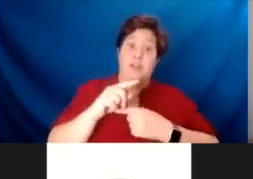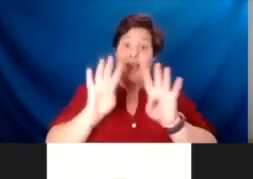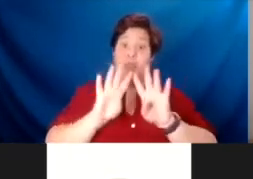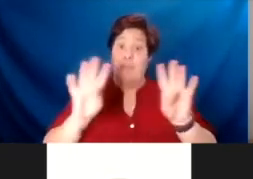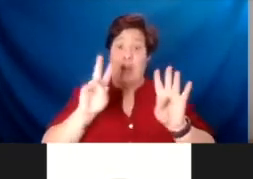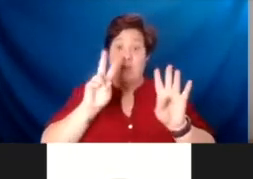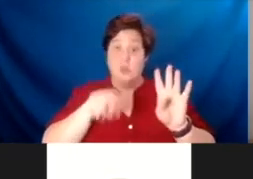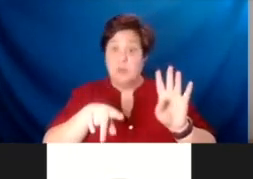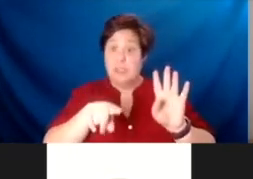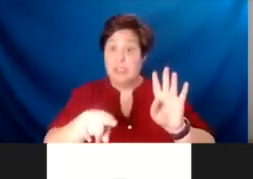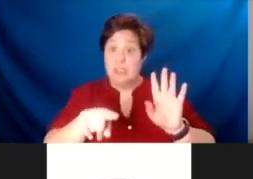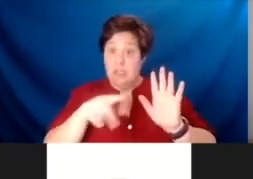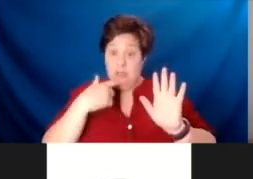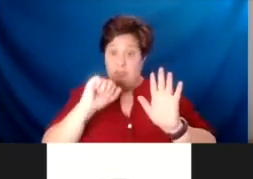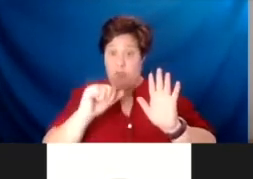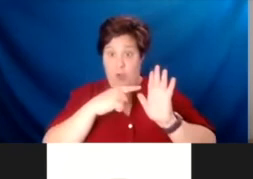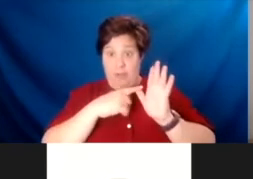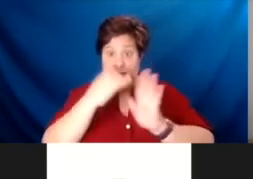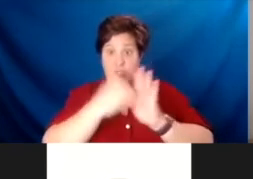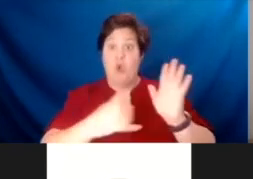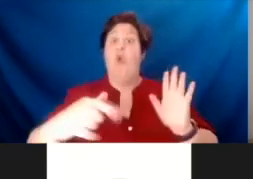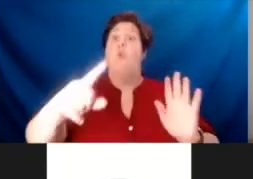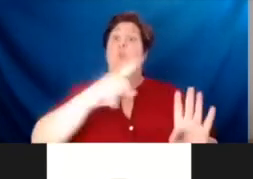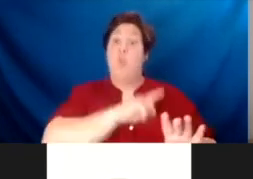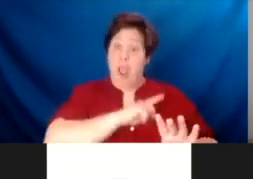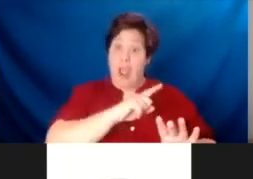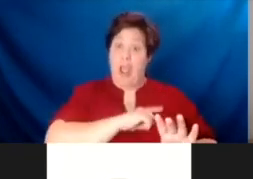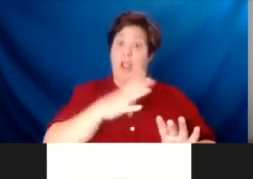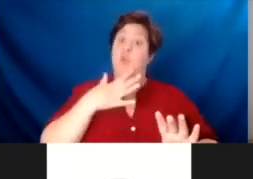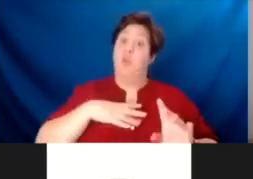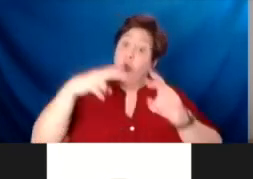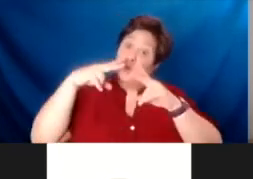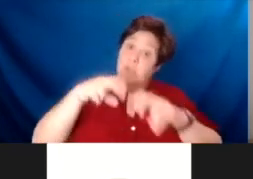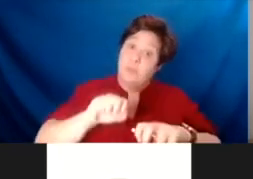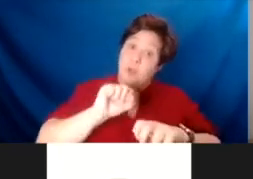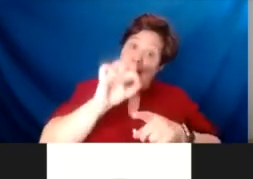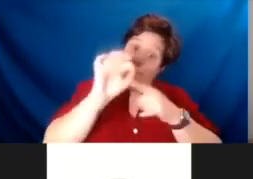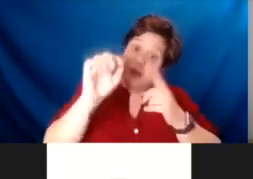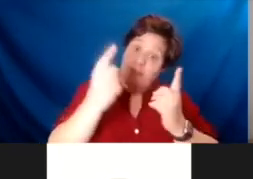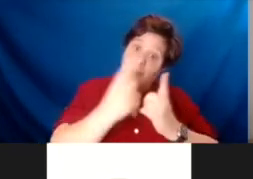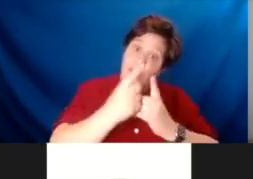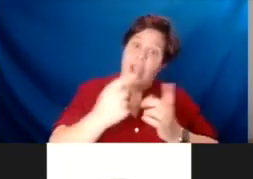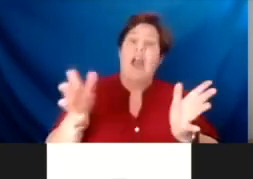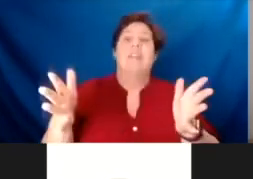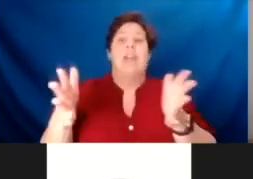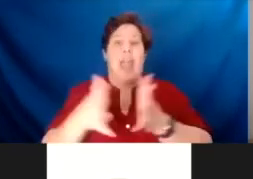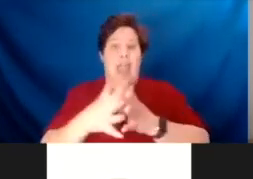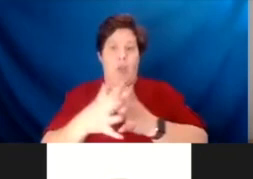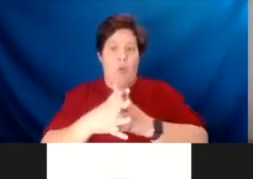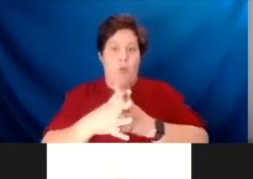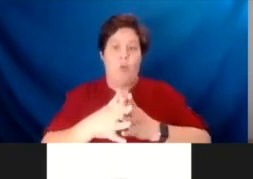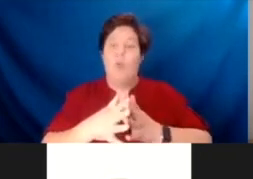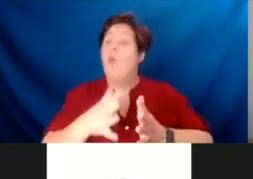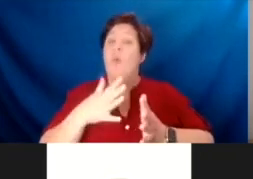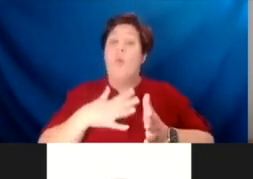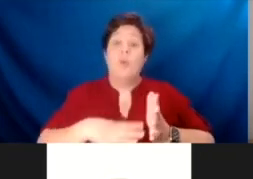see in the application why you want to explore a specific thing and how. We don't necessarily